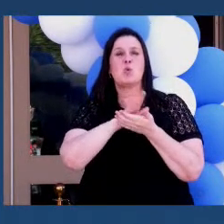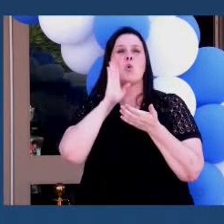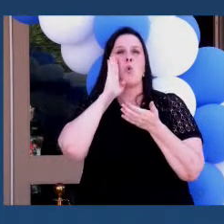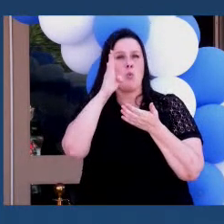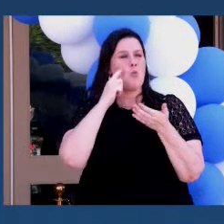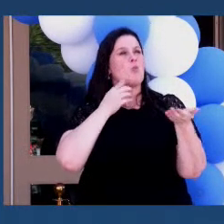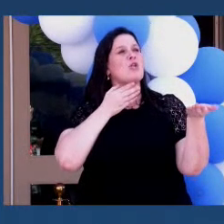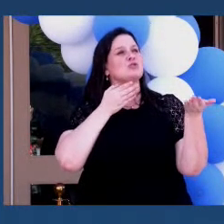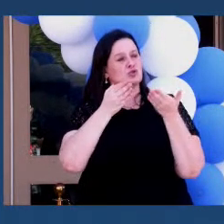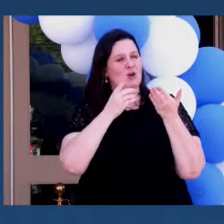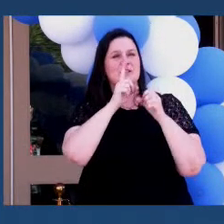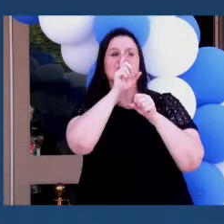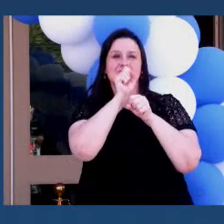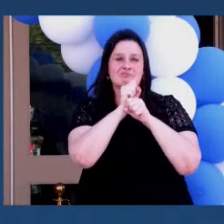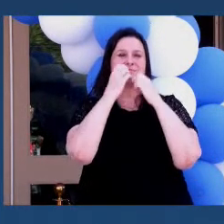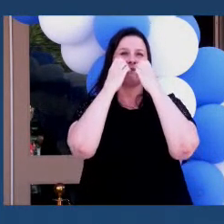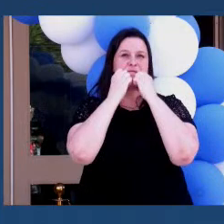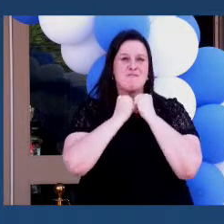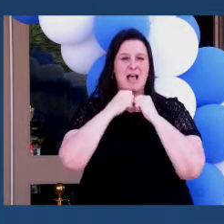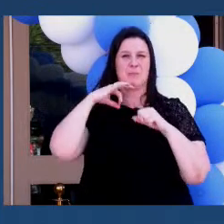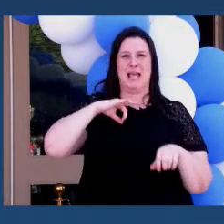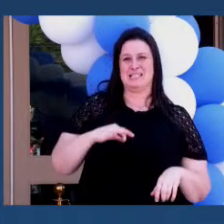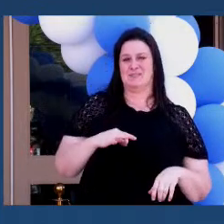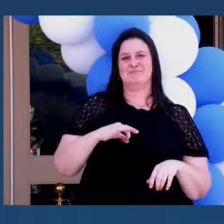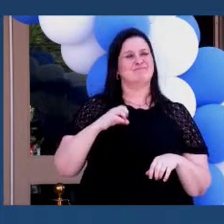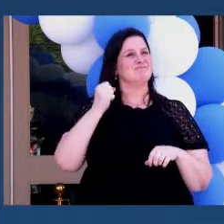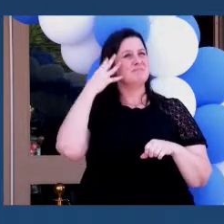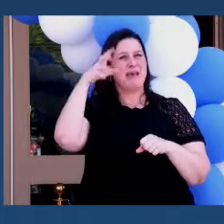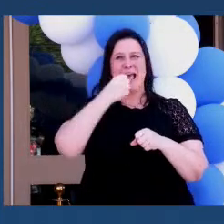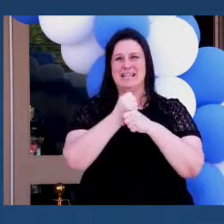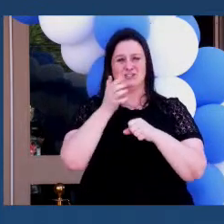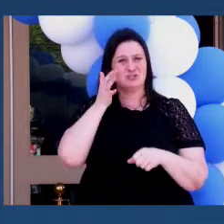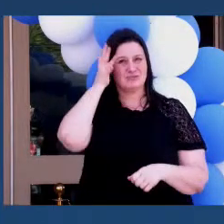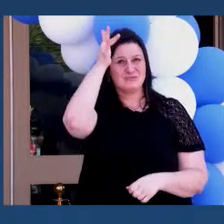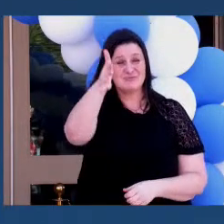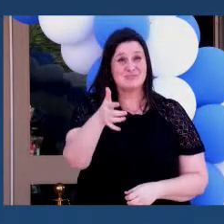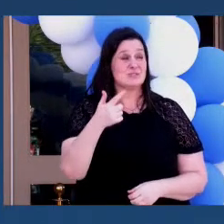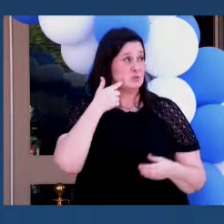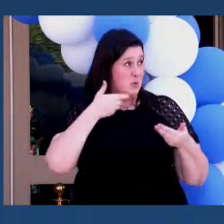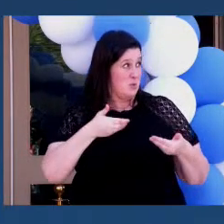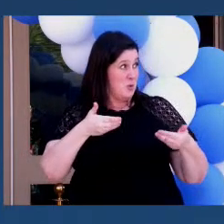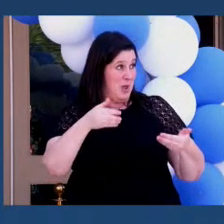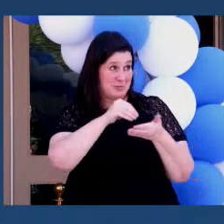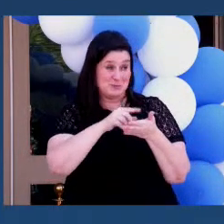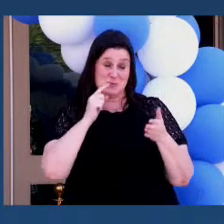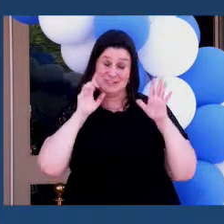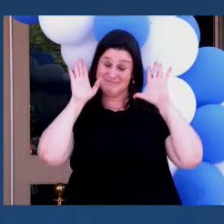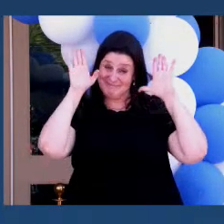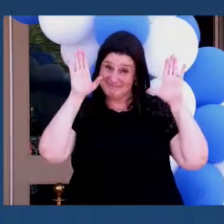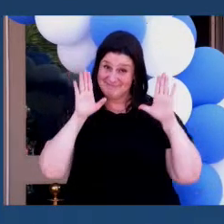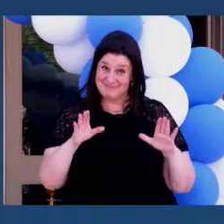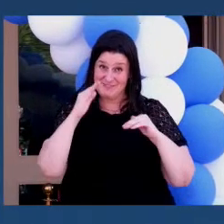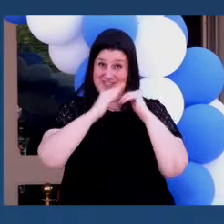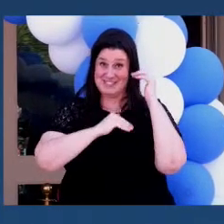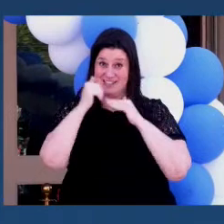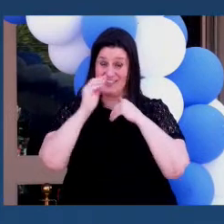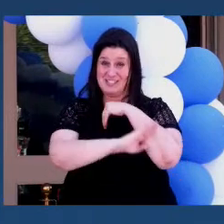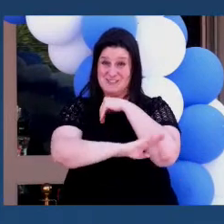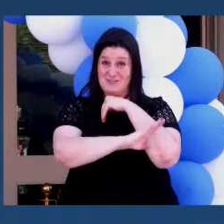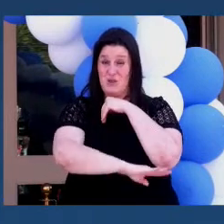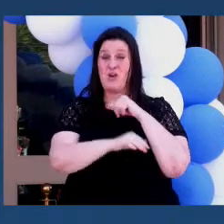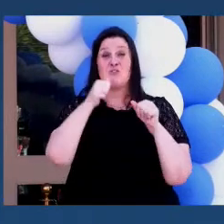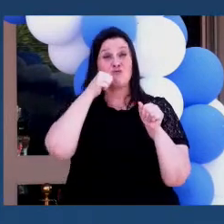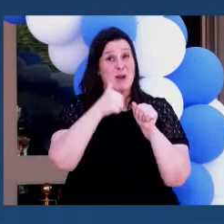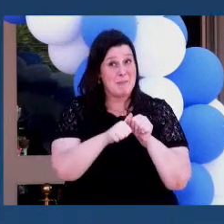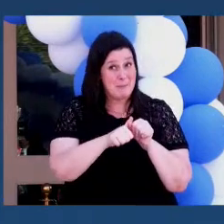serve as a valuable asset for decades to come. So as we welcome our students to this incredible facility this fall, let us remember that